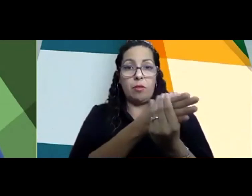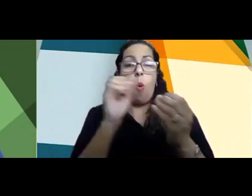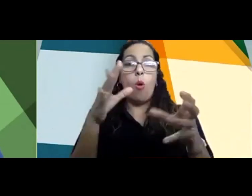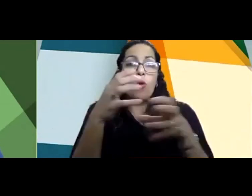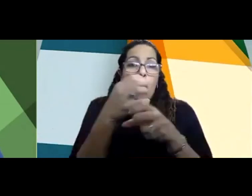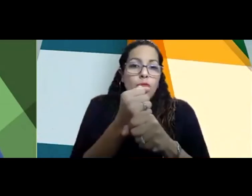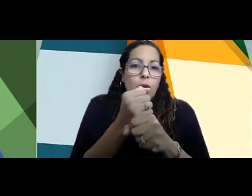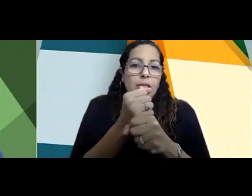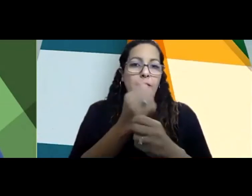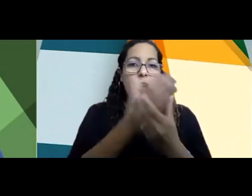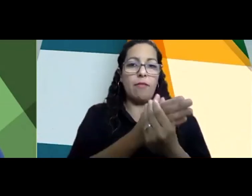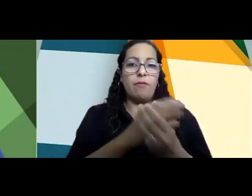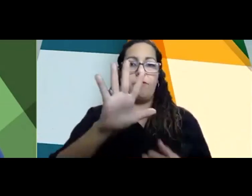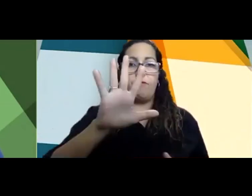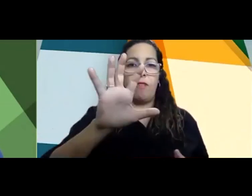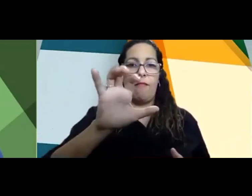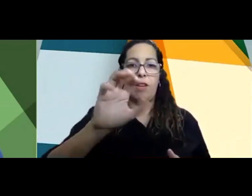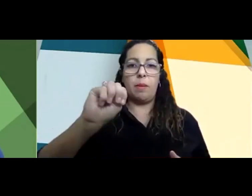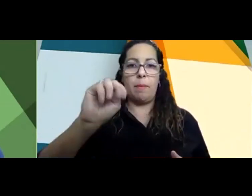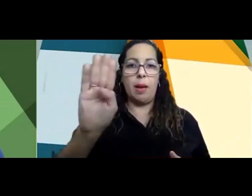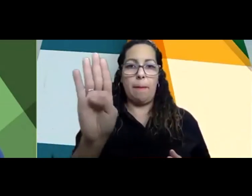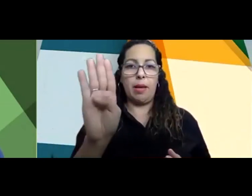file is 500 megabytes.